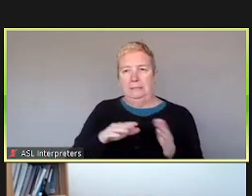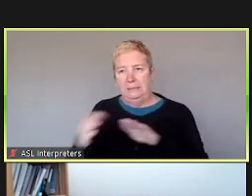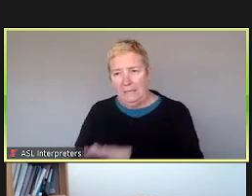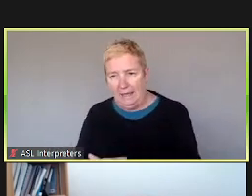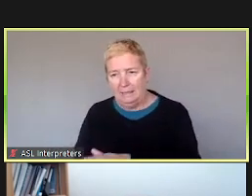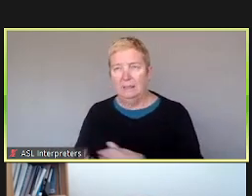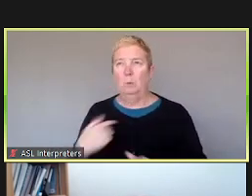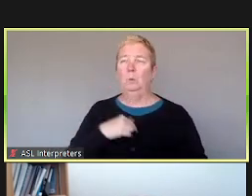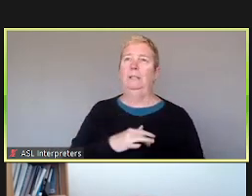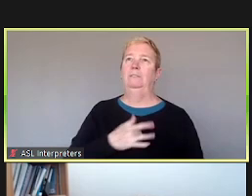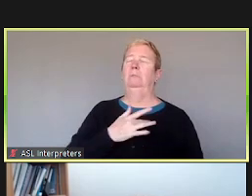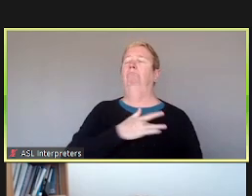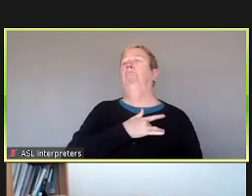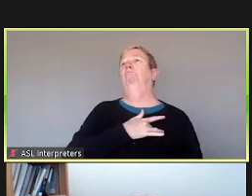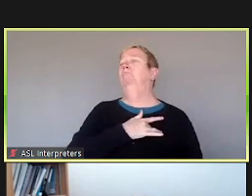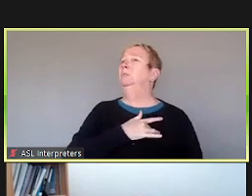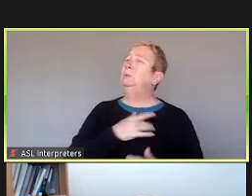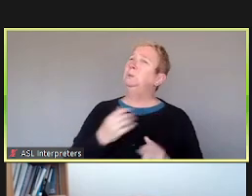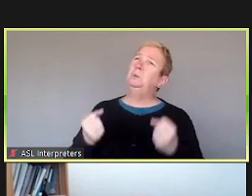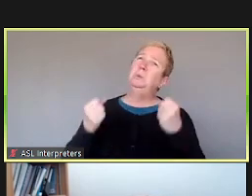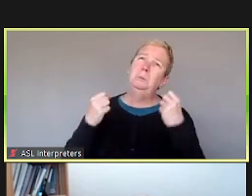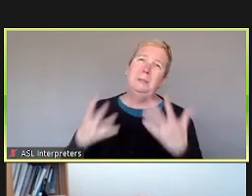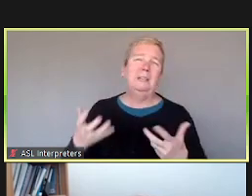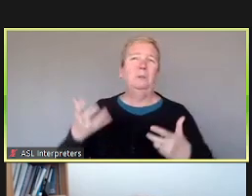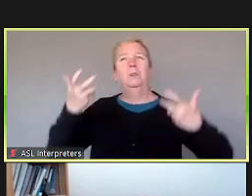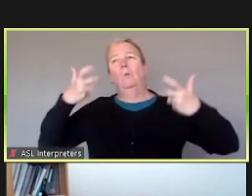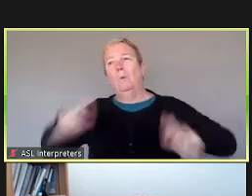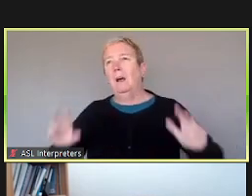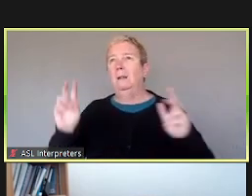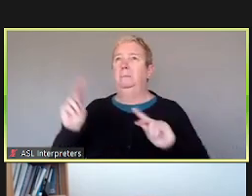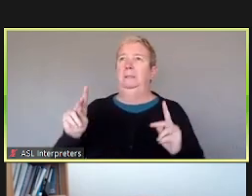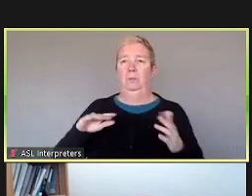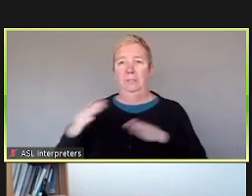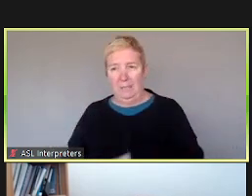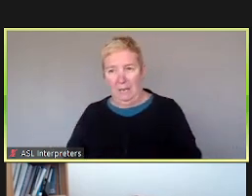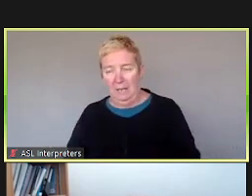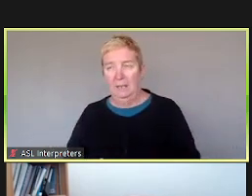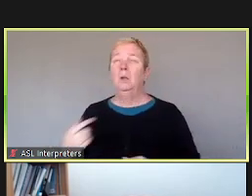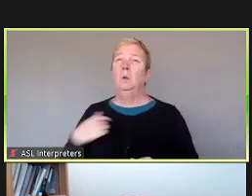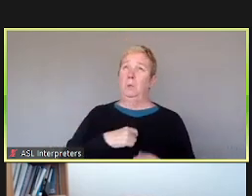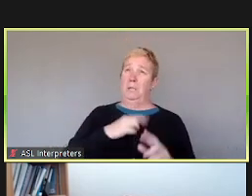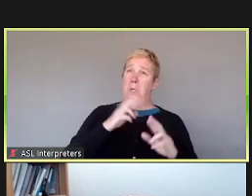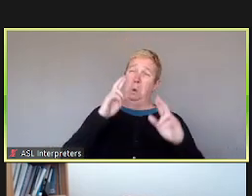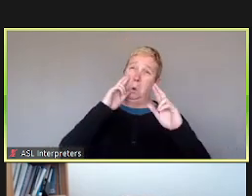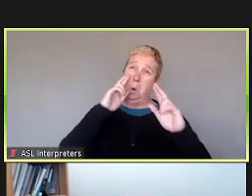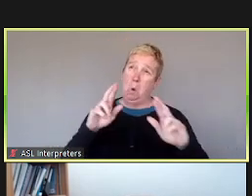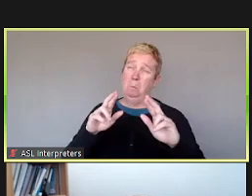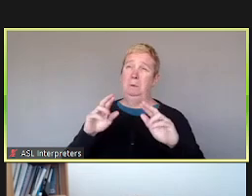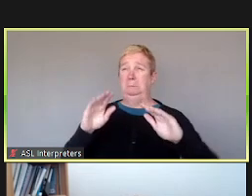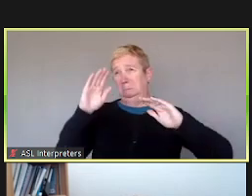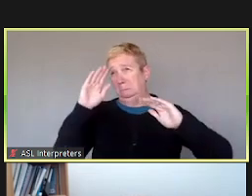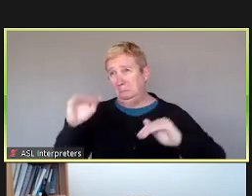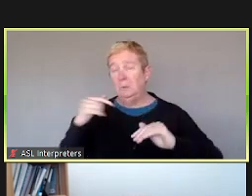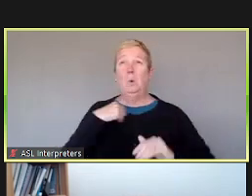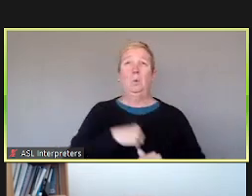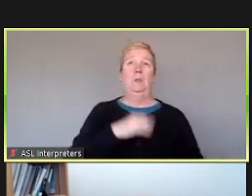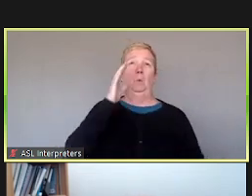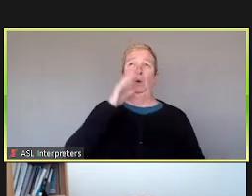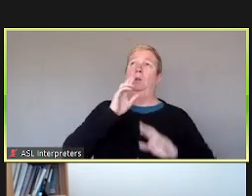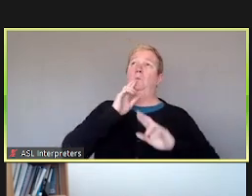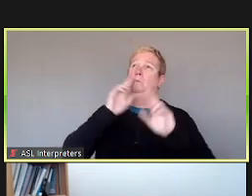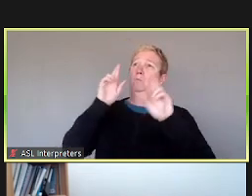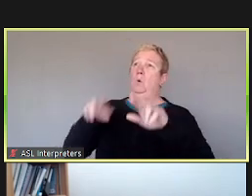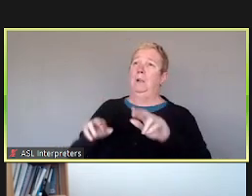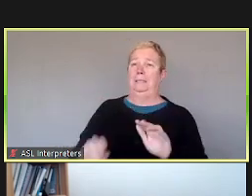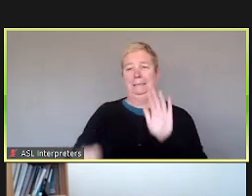one too many, and we really hope very soon to see the day when we are reporting out 0 COVID-19